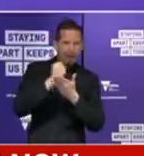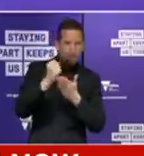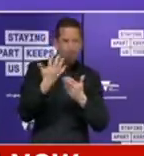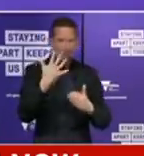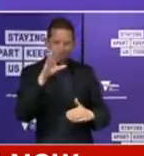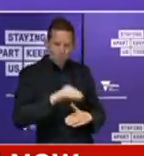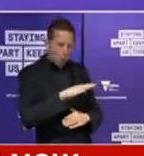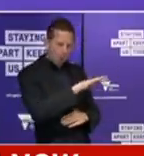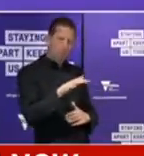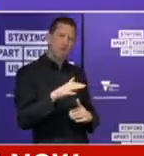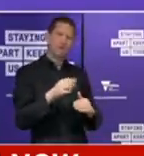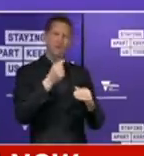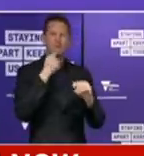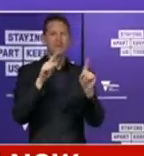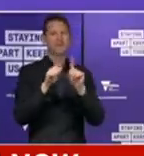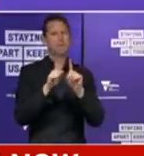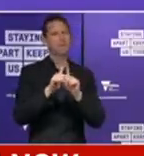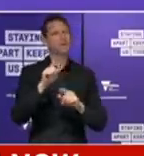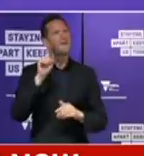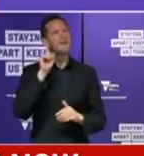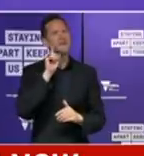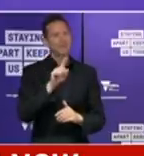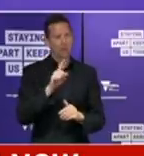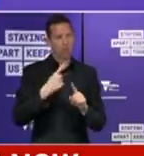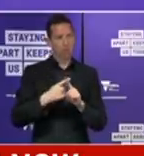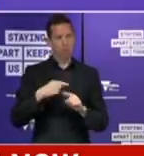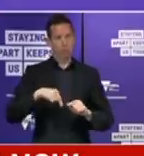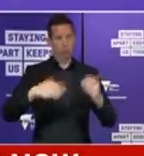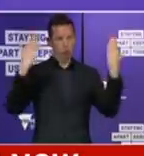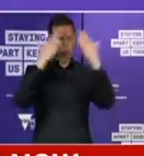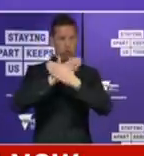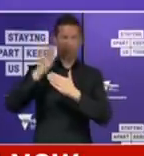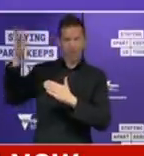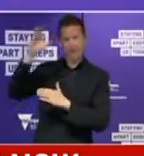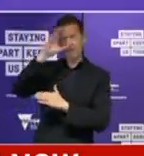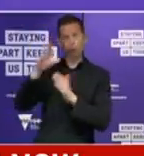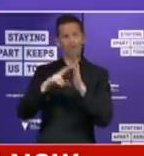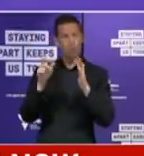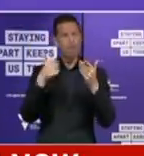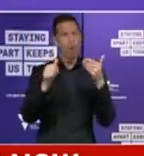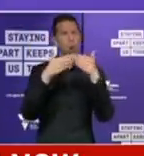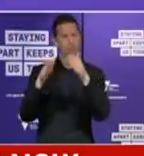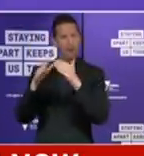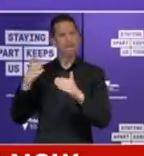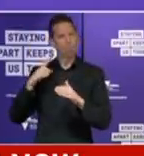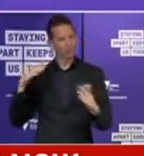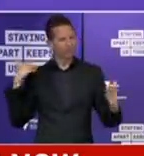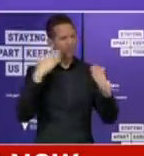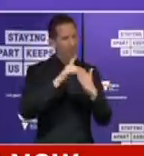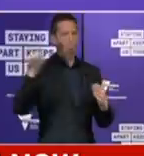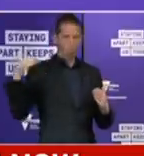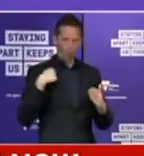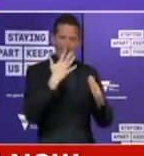the steps yesterday and as from effect tonight in regional Victoria, that's because we had models and assumptions.